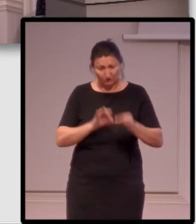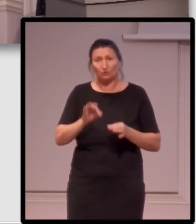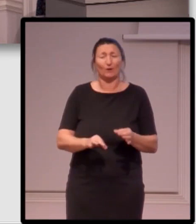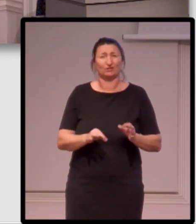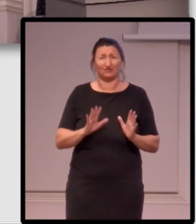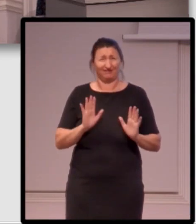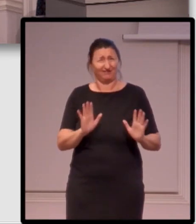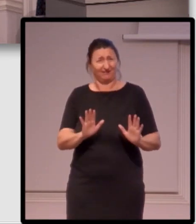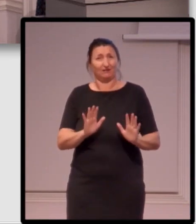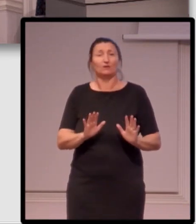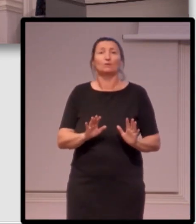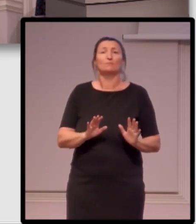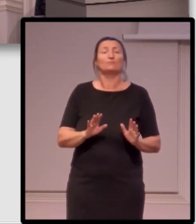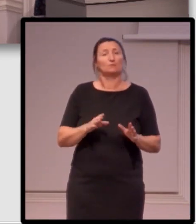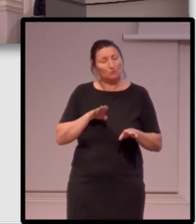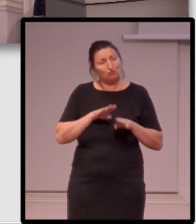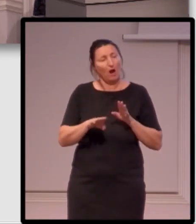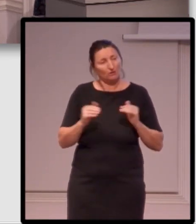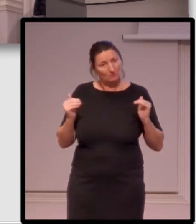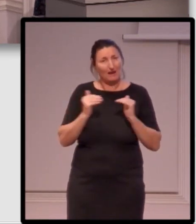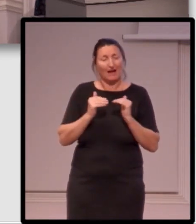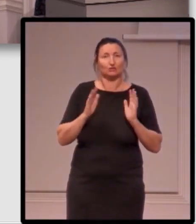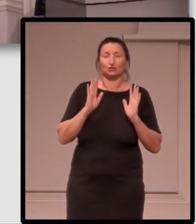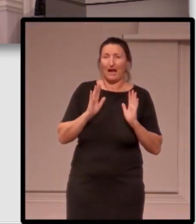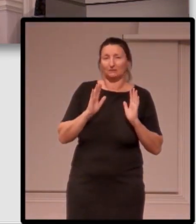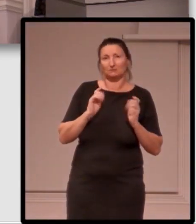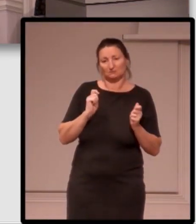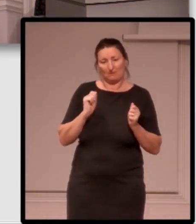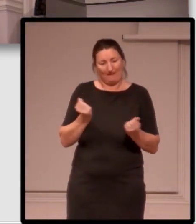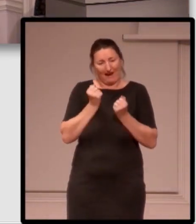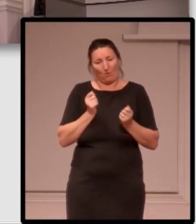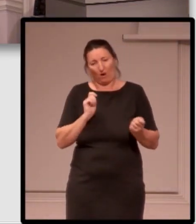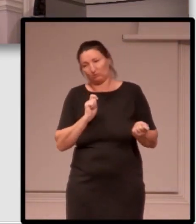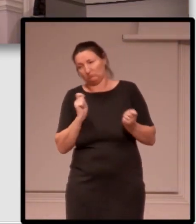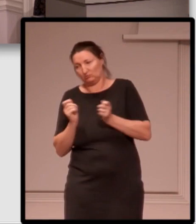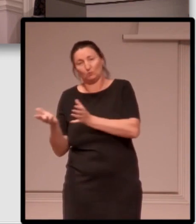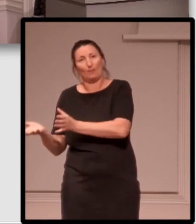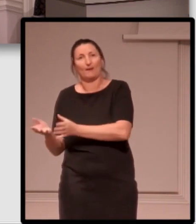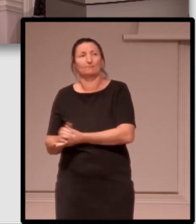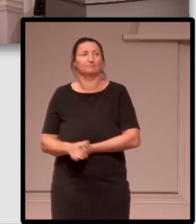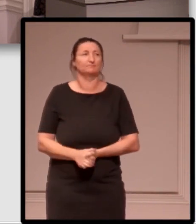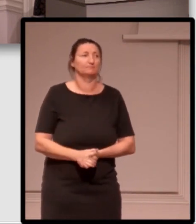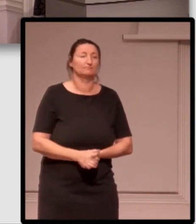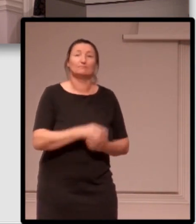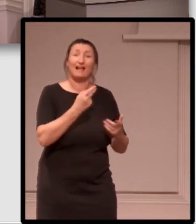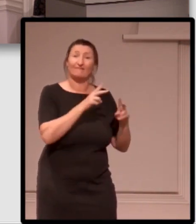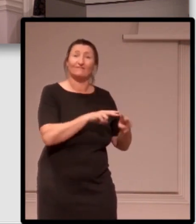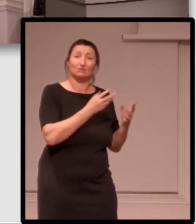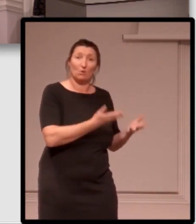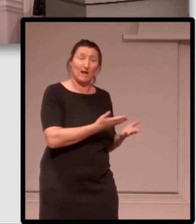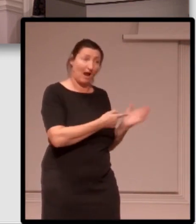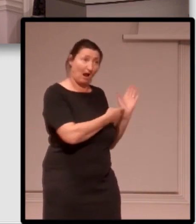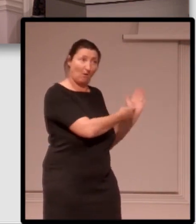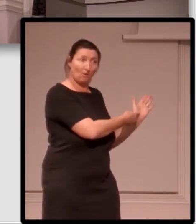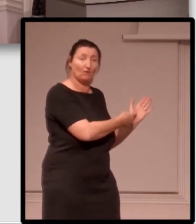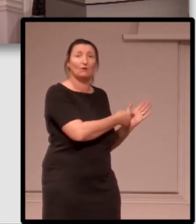really intrusive. So, we try and shift the balance a little bit. So the young people have created a little video as well, which is